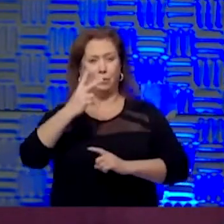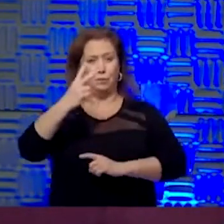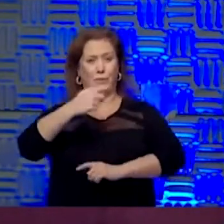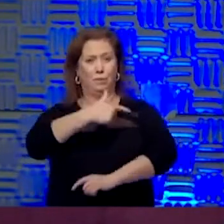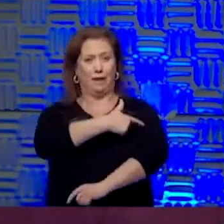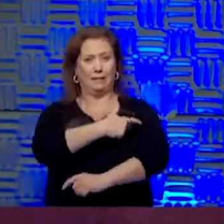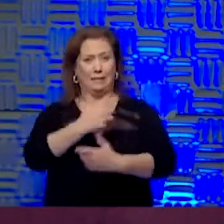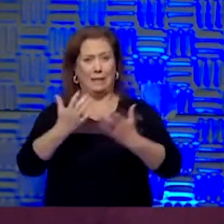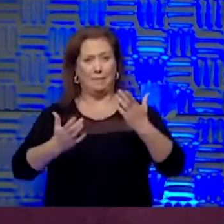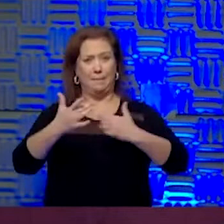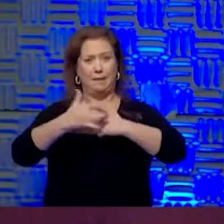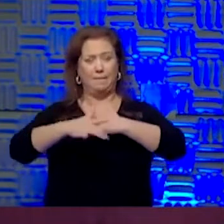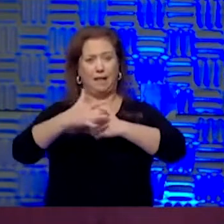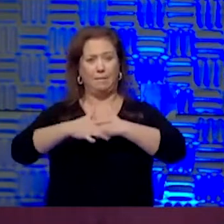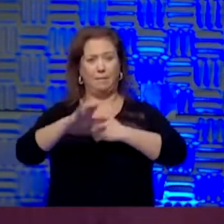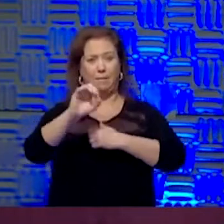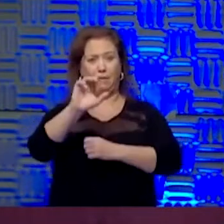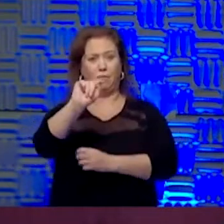might be available